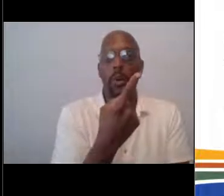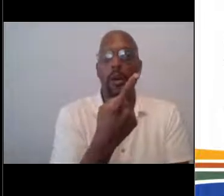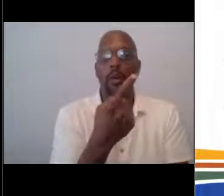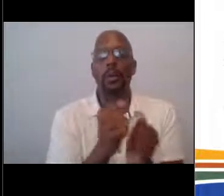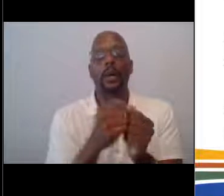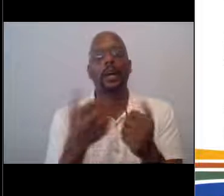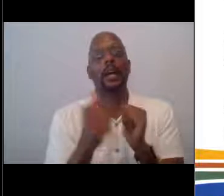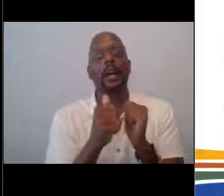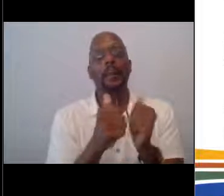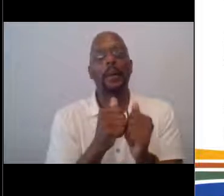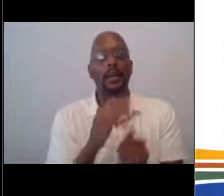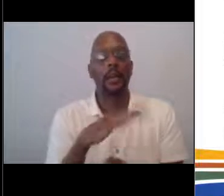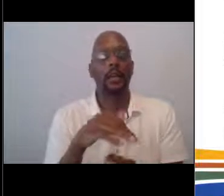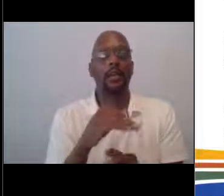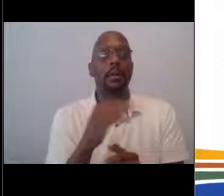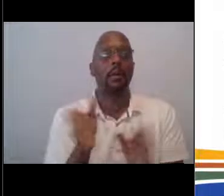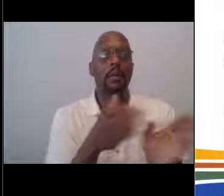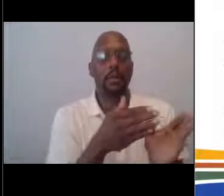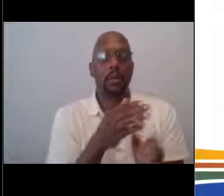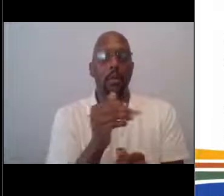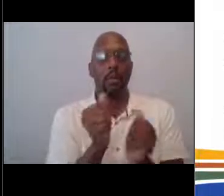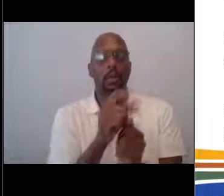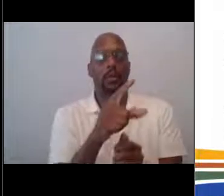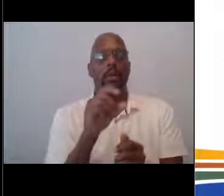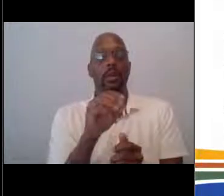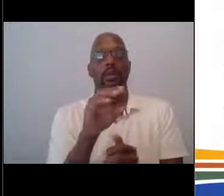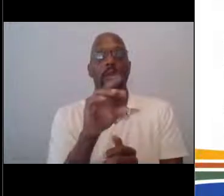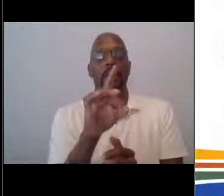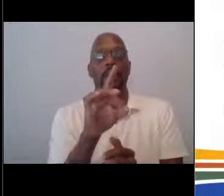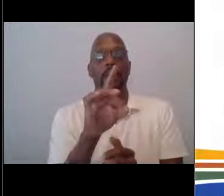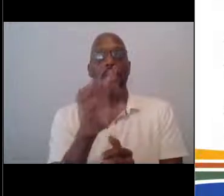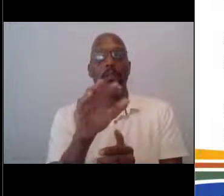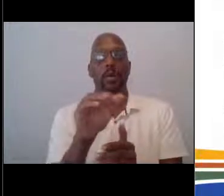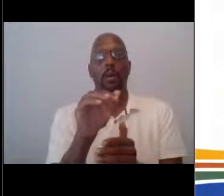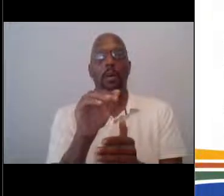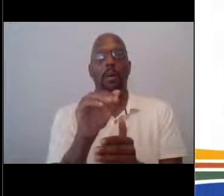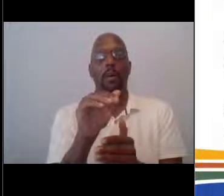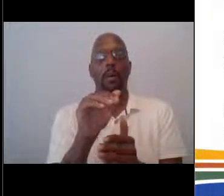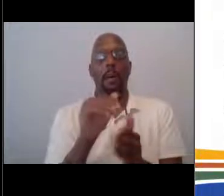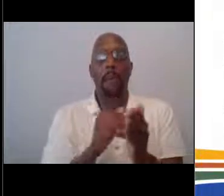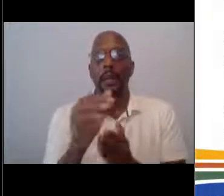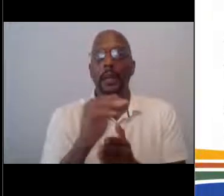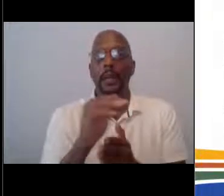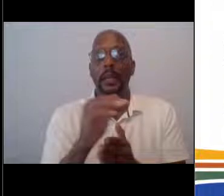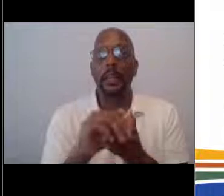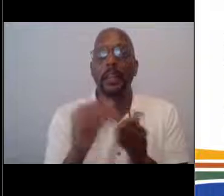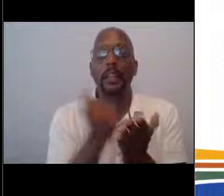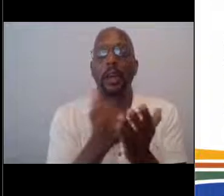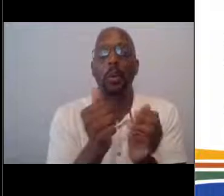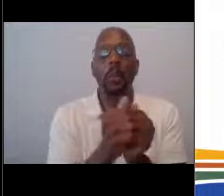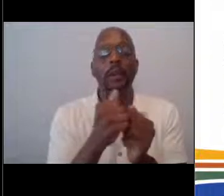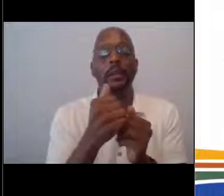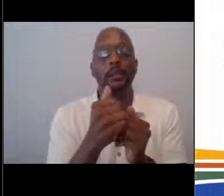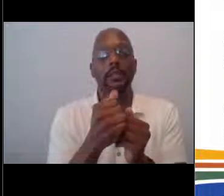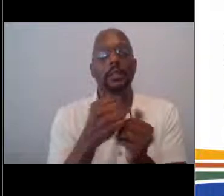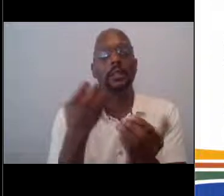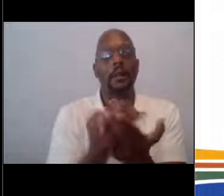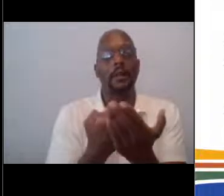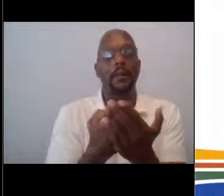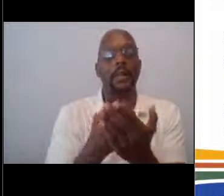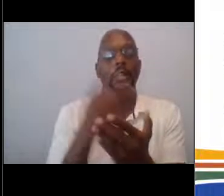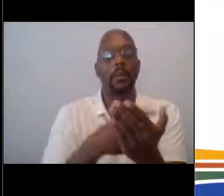with an award of $184 million from Solutions for Congested Corridors and the Freight Funding Program.